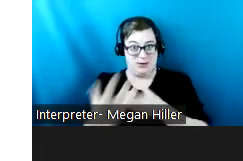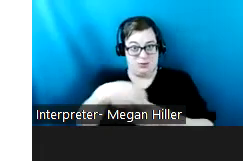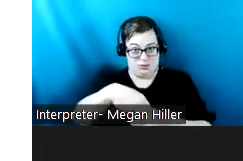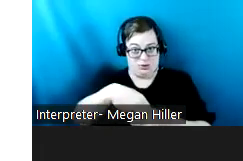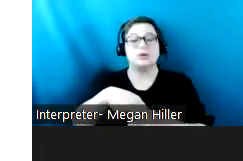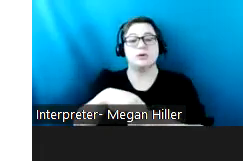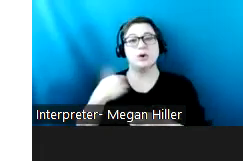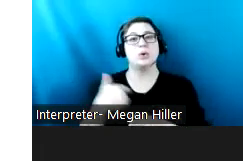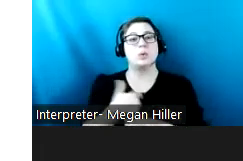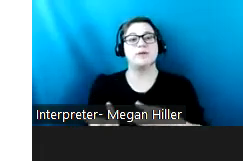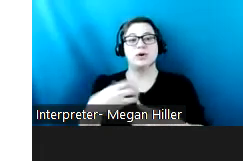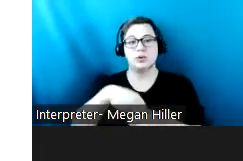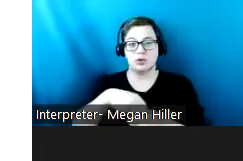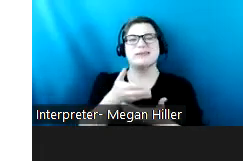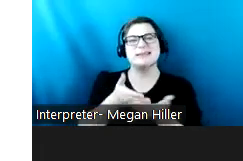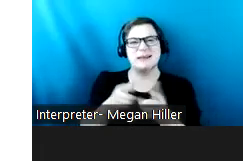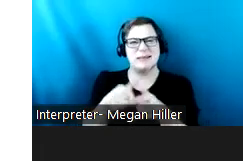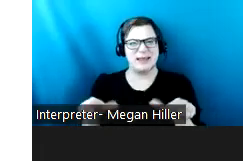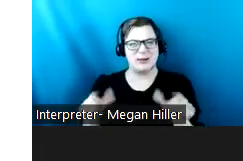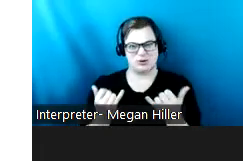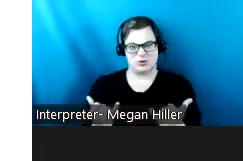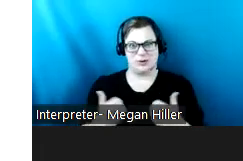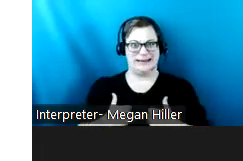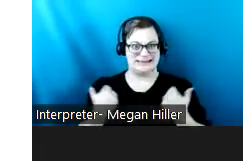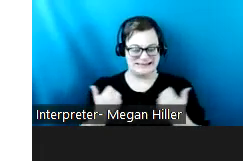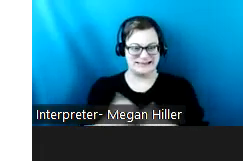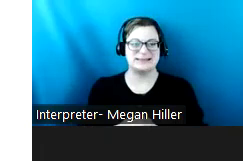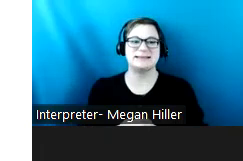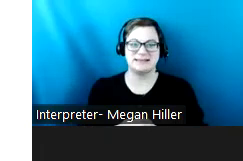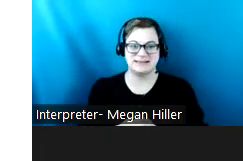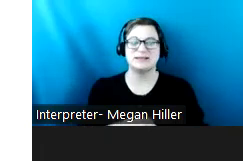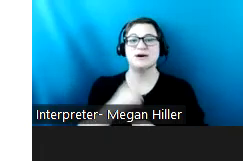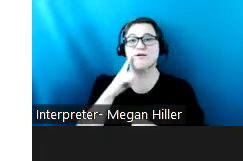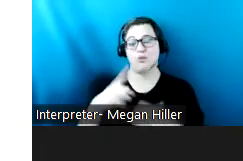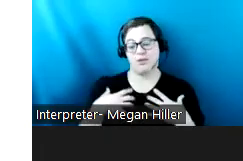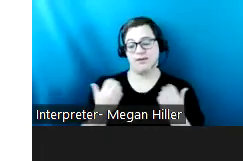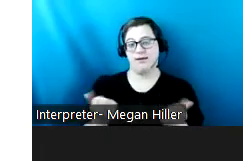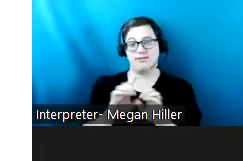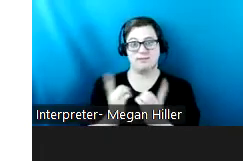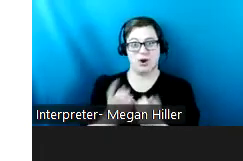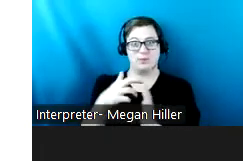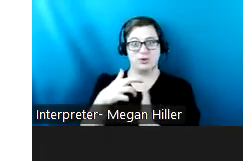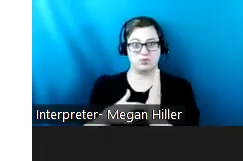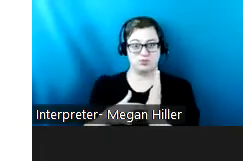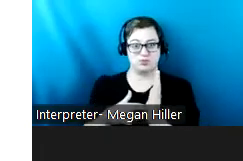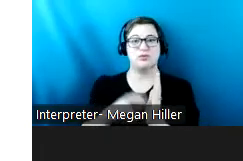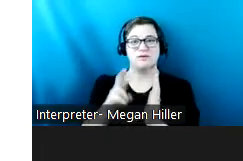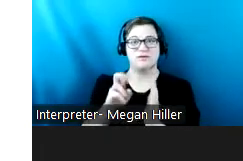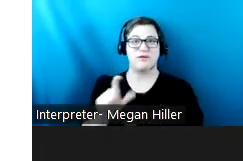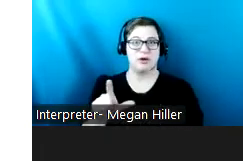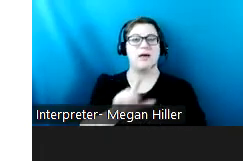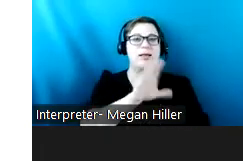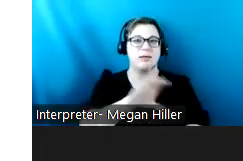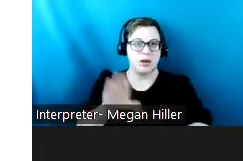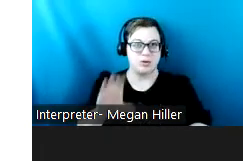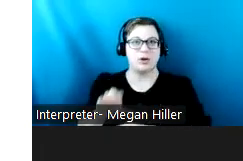have incorporated some language that currently exists in the health department's rule volume, Colorado Department of Public Health